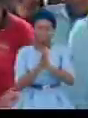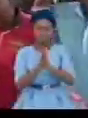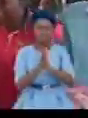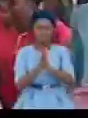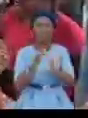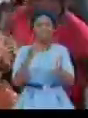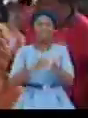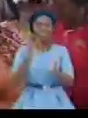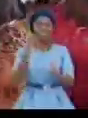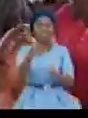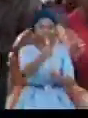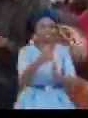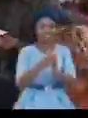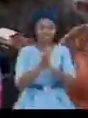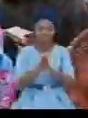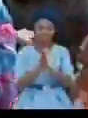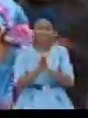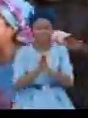It's yours.